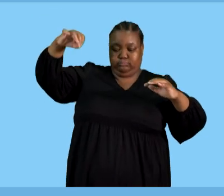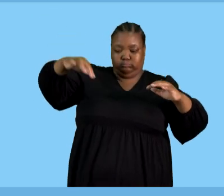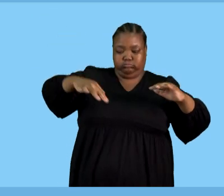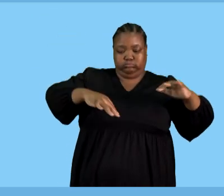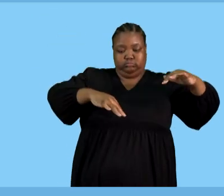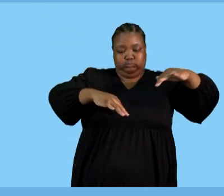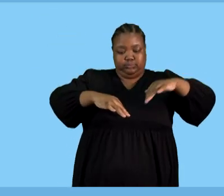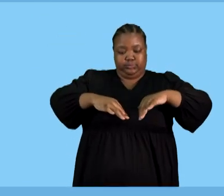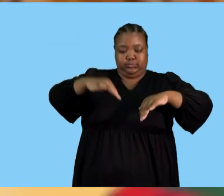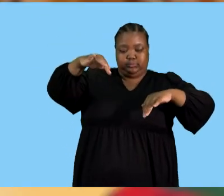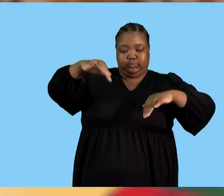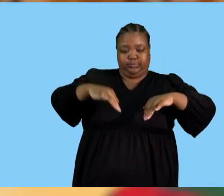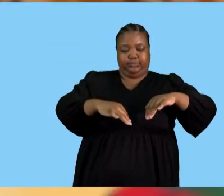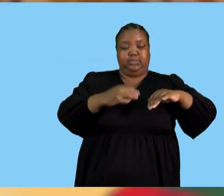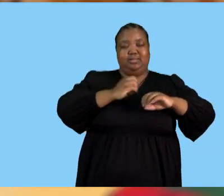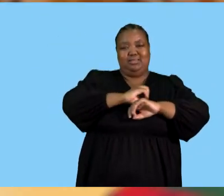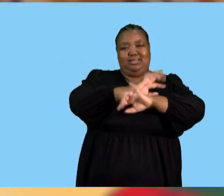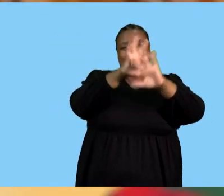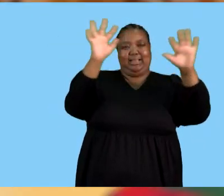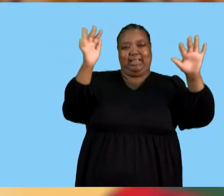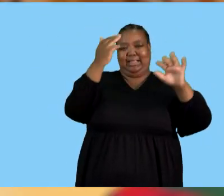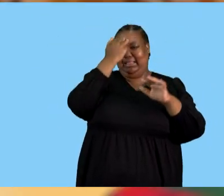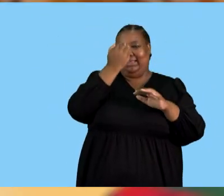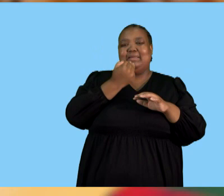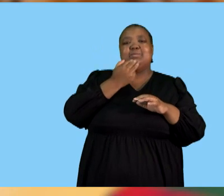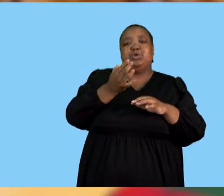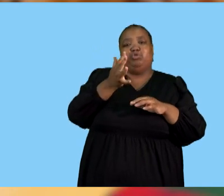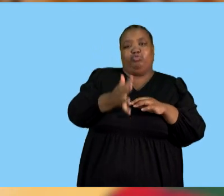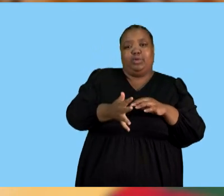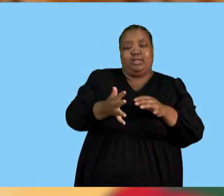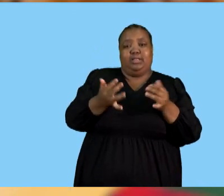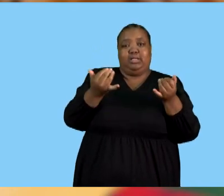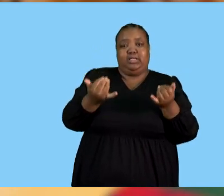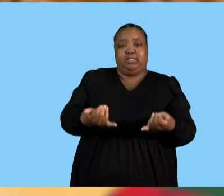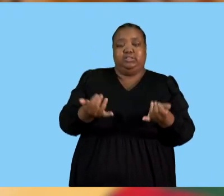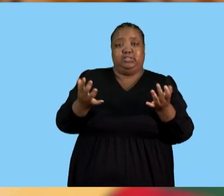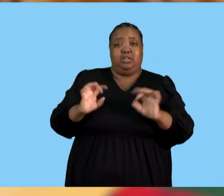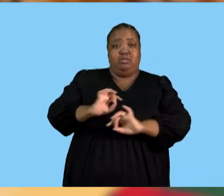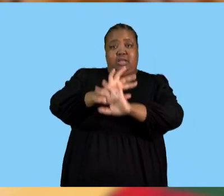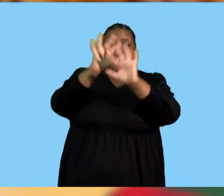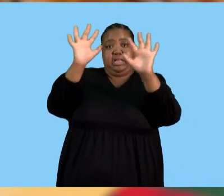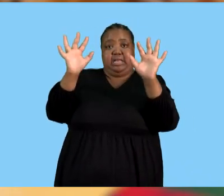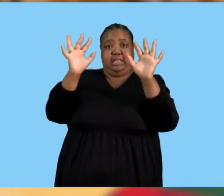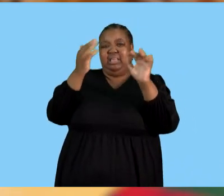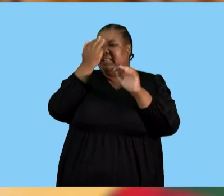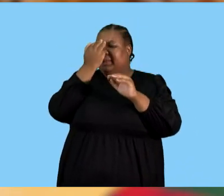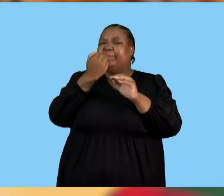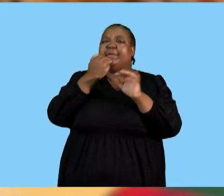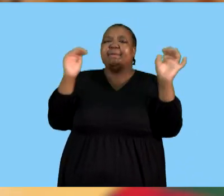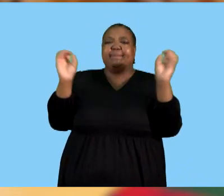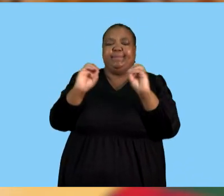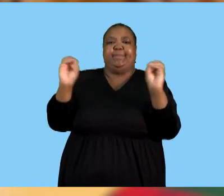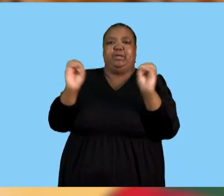parallel to each other, and they would give us a specular image or a clear image. However, they are not giving us a clear